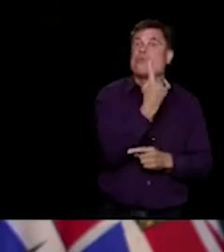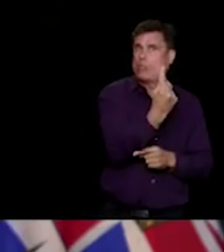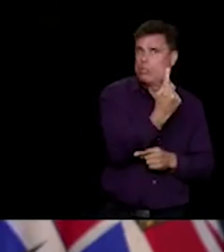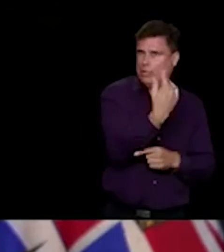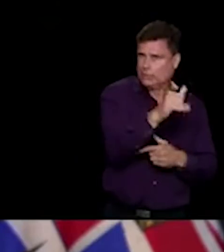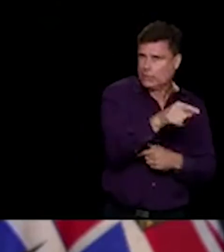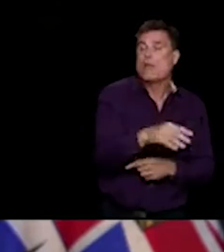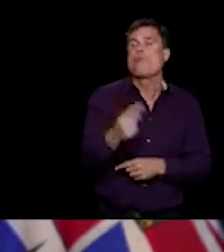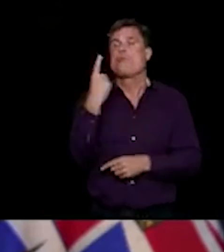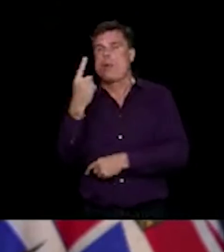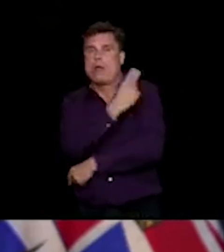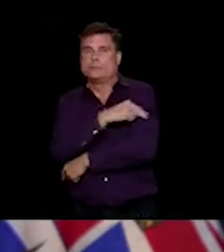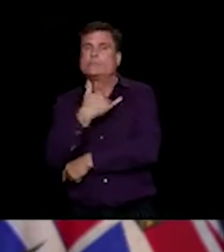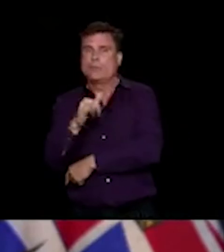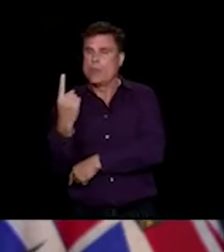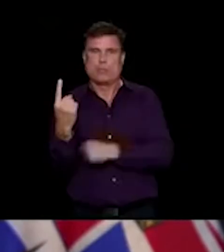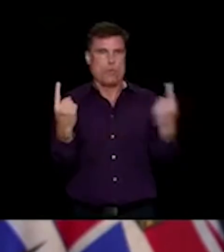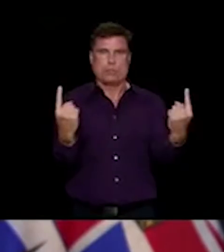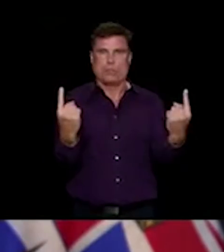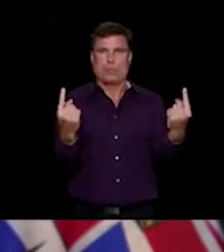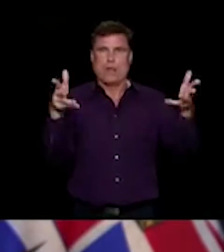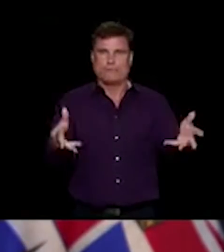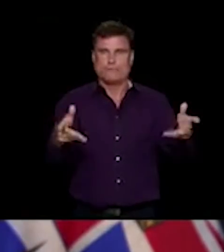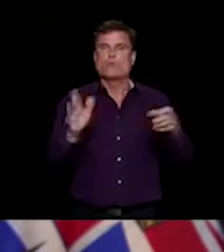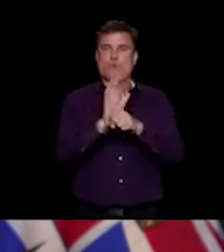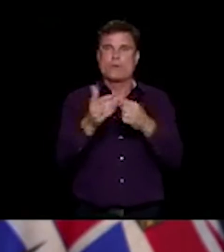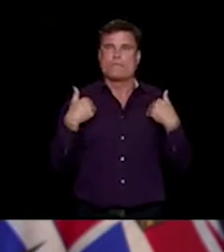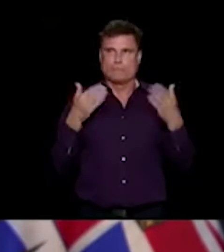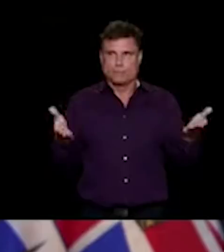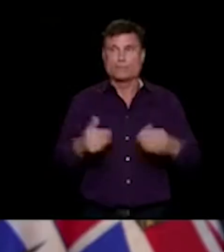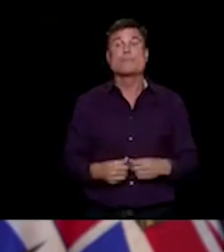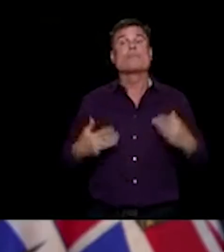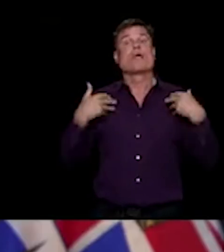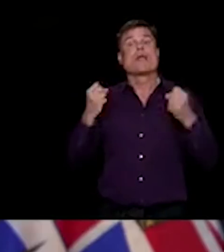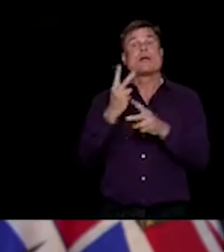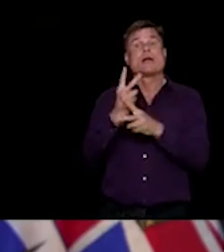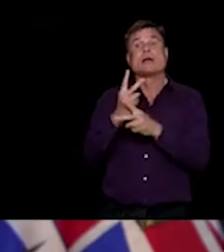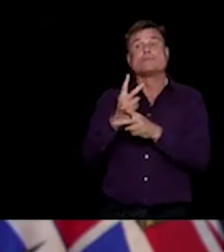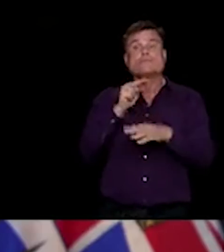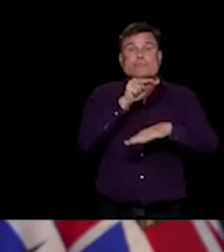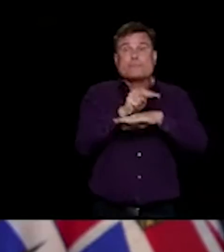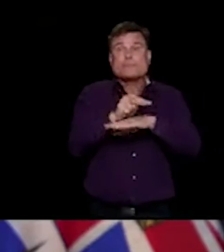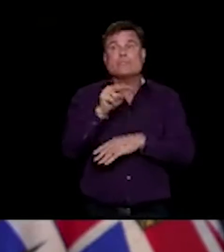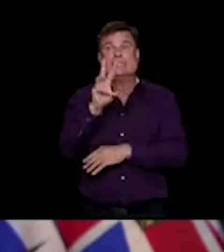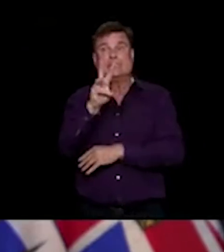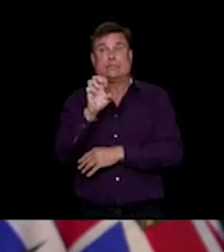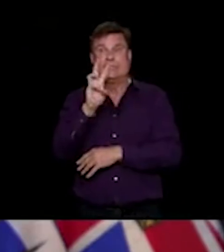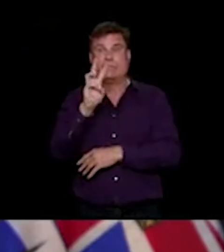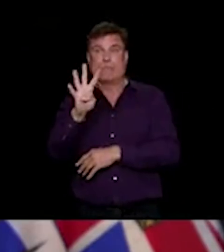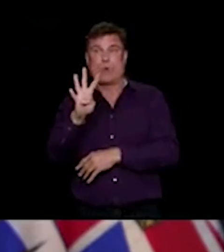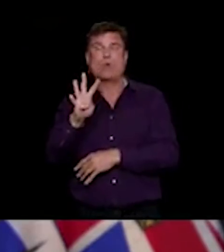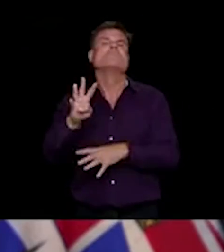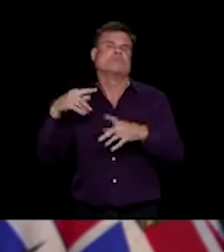in those healthcare system outbreaks. So we remain at 664 people